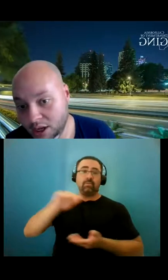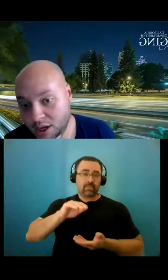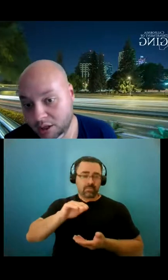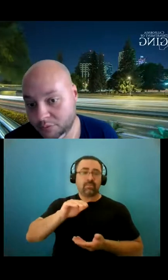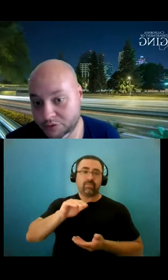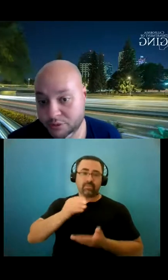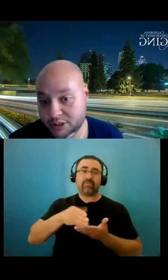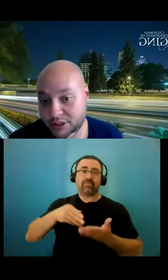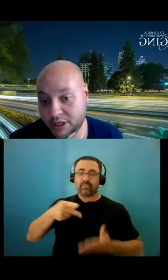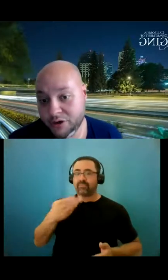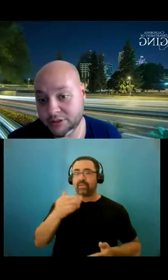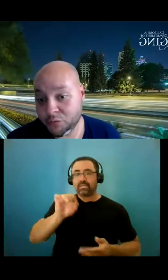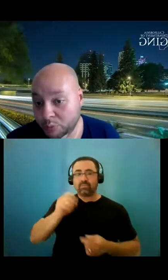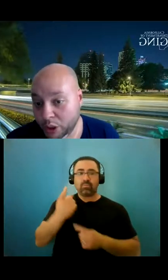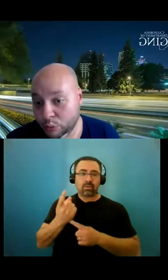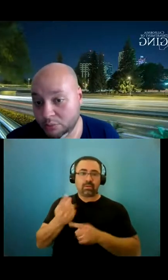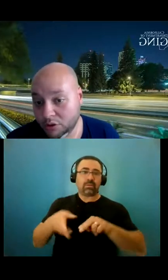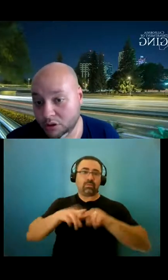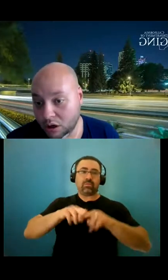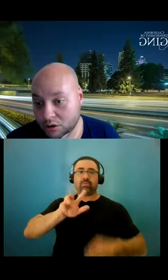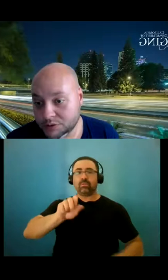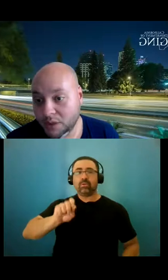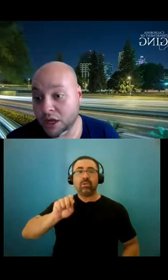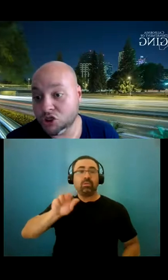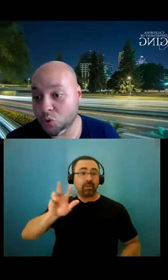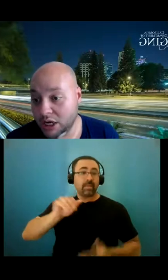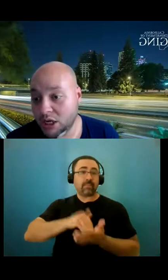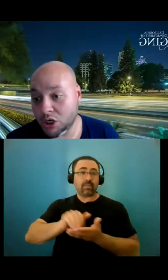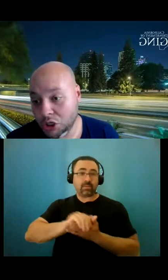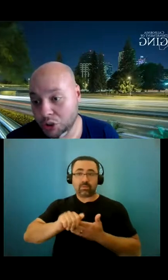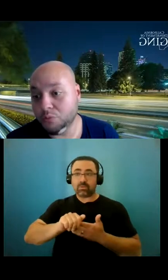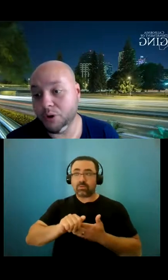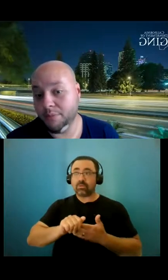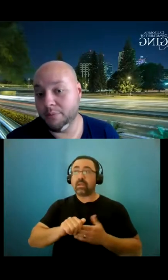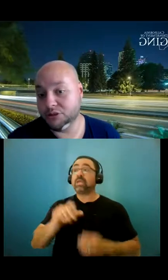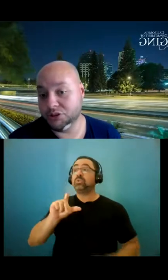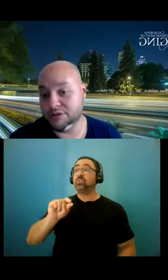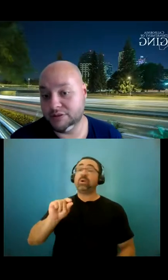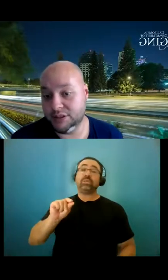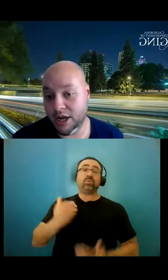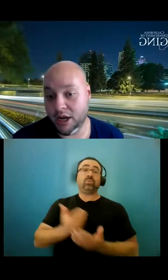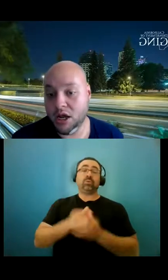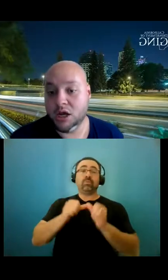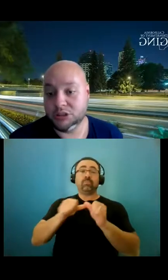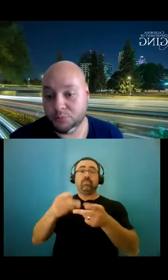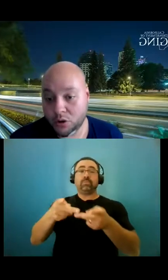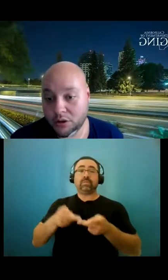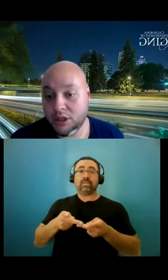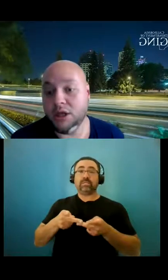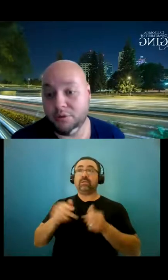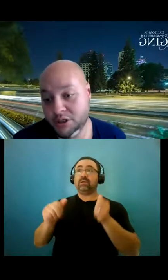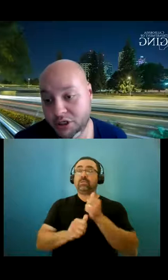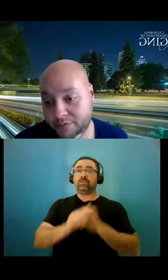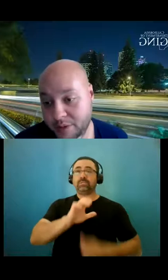one, which represents an increase of $3.3 million and 20 new permanent positions at CDA to support